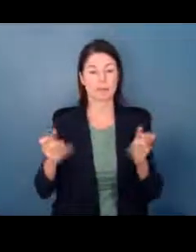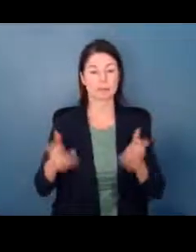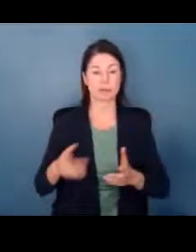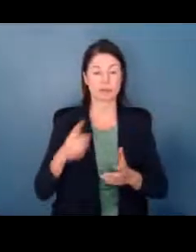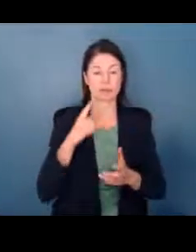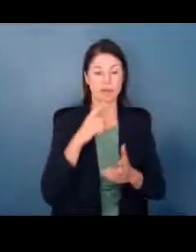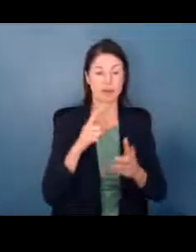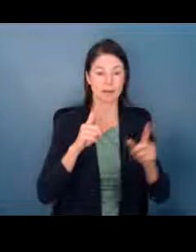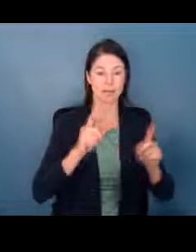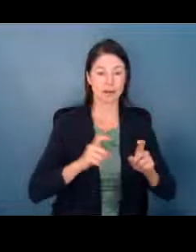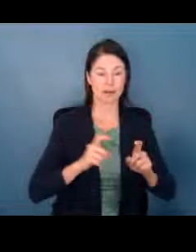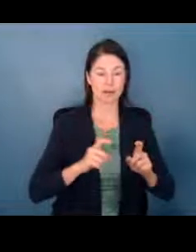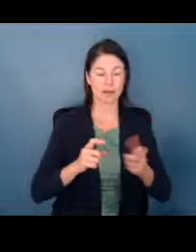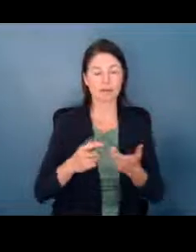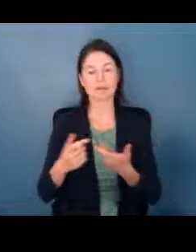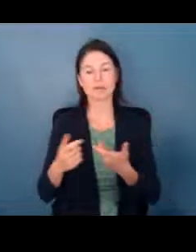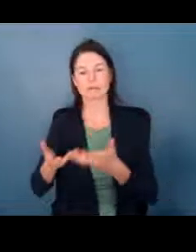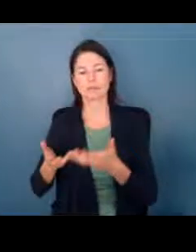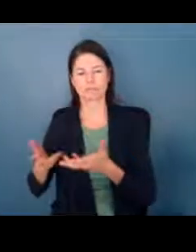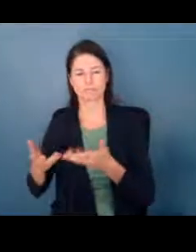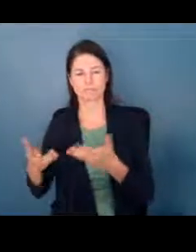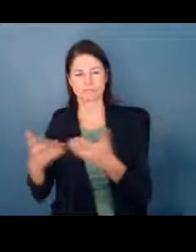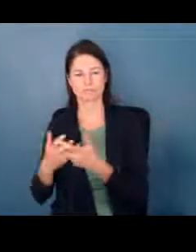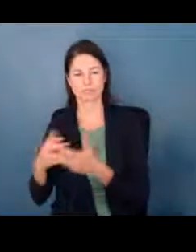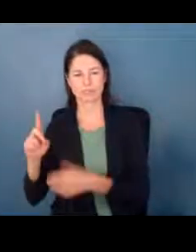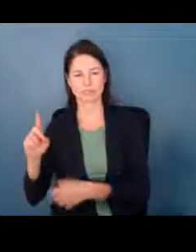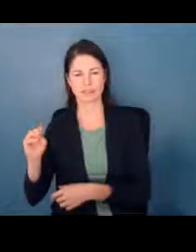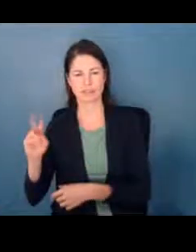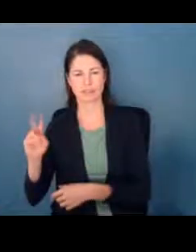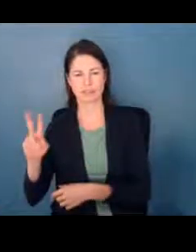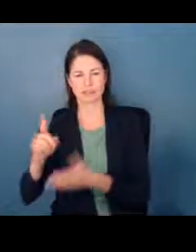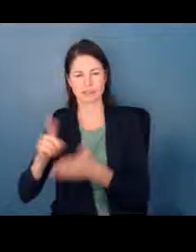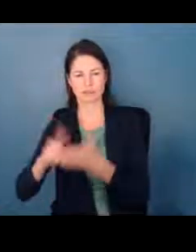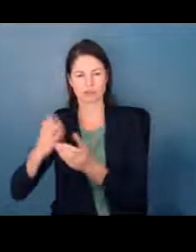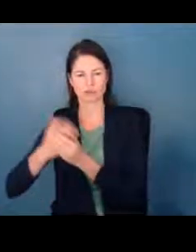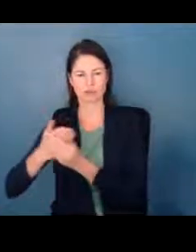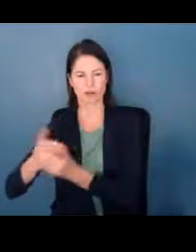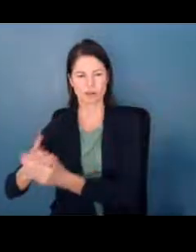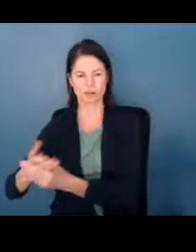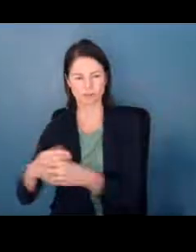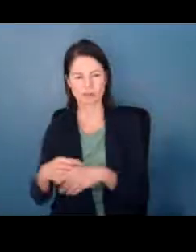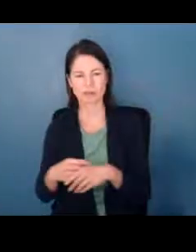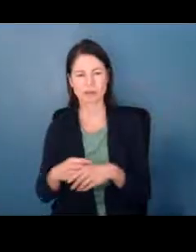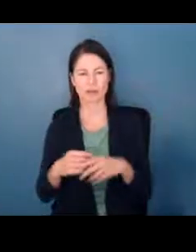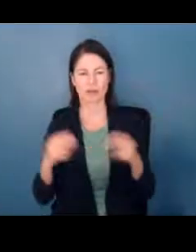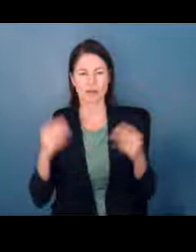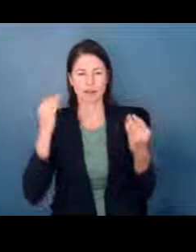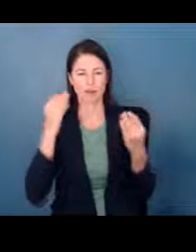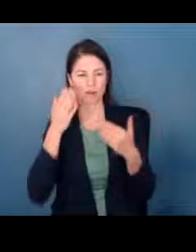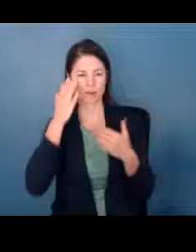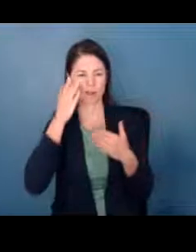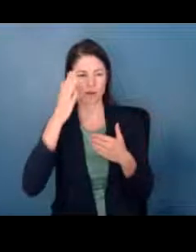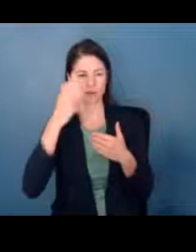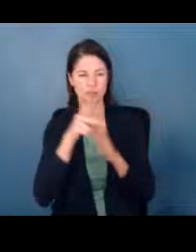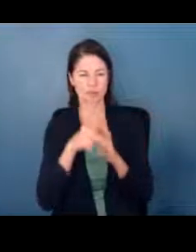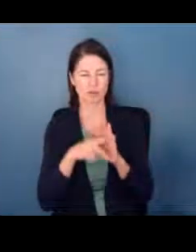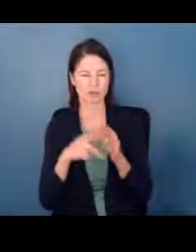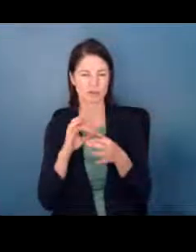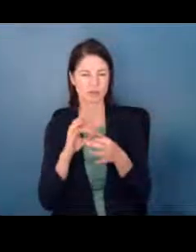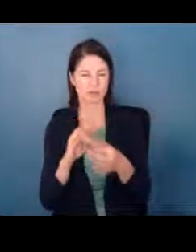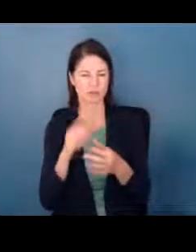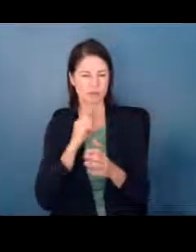interface with the DMV to check records, and that people start considering longer-term policy related to enforcement, even though we don't